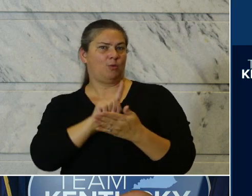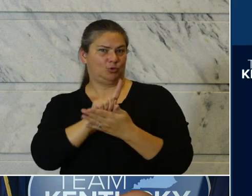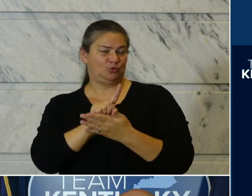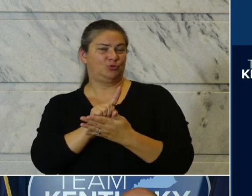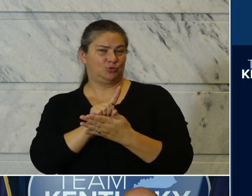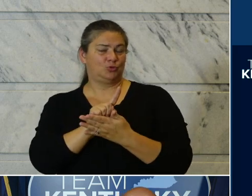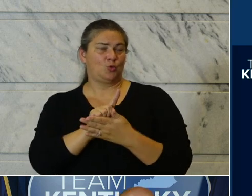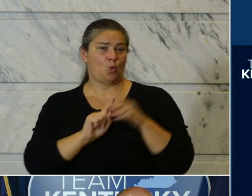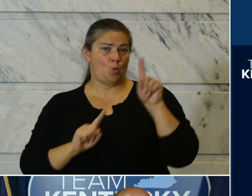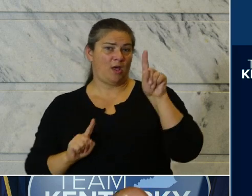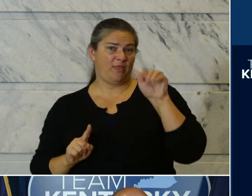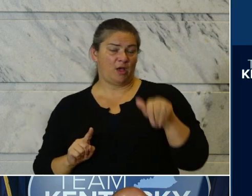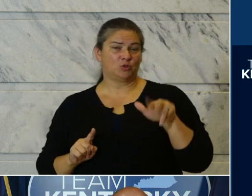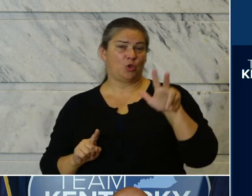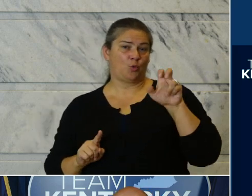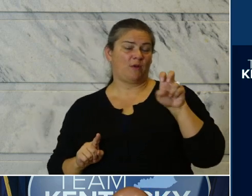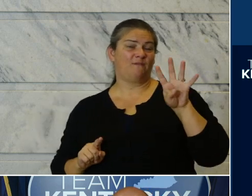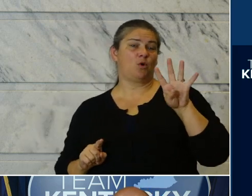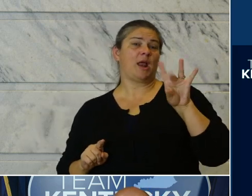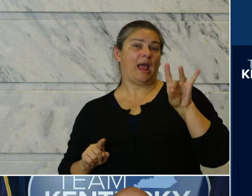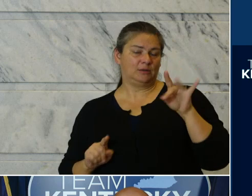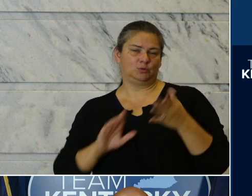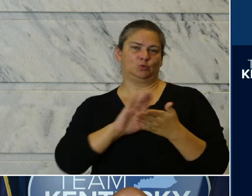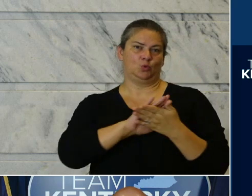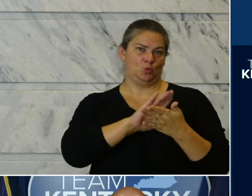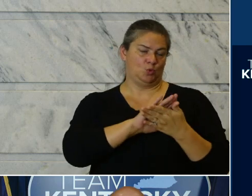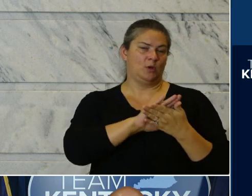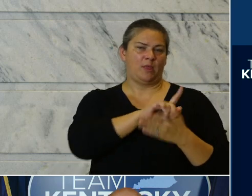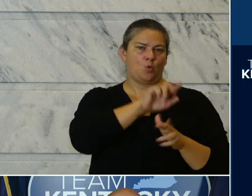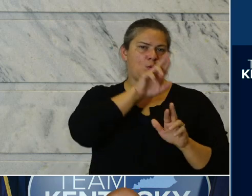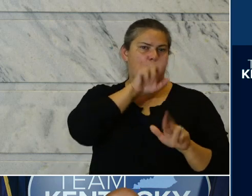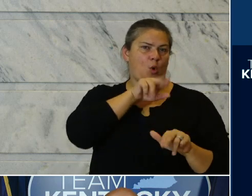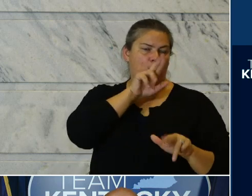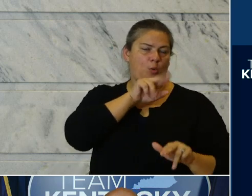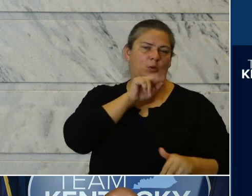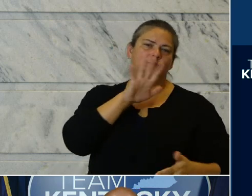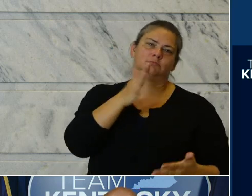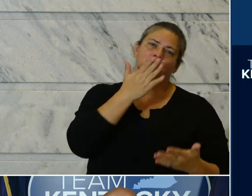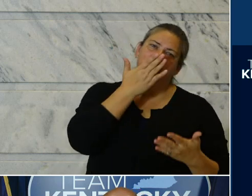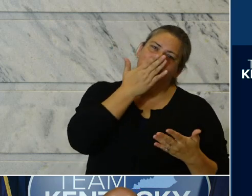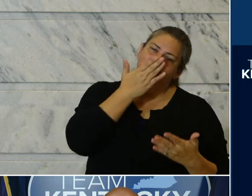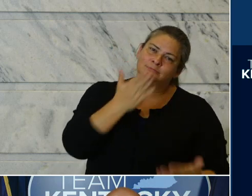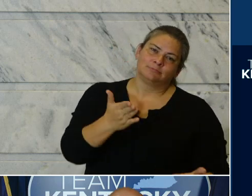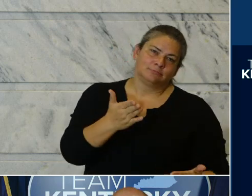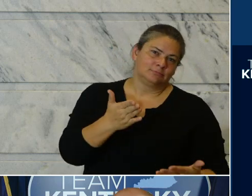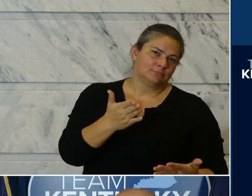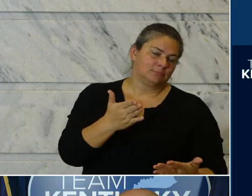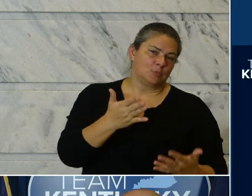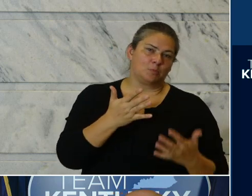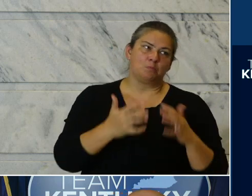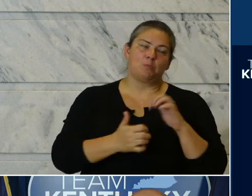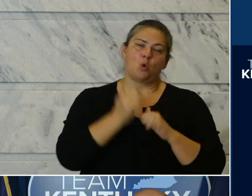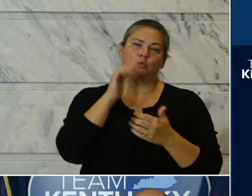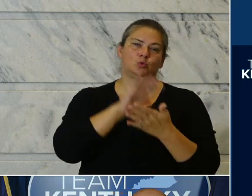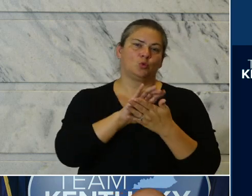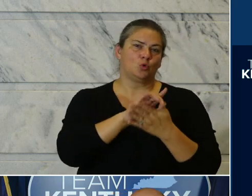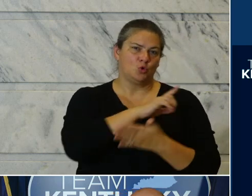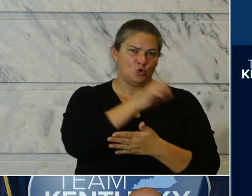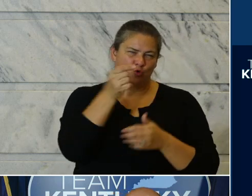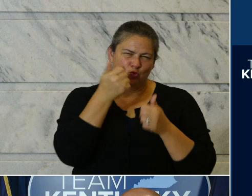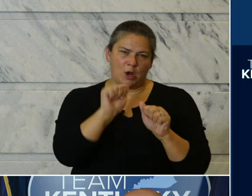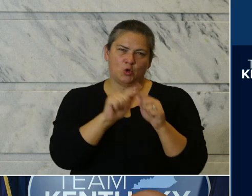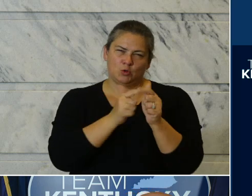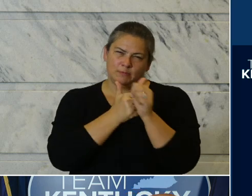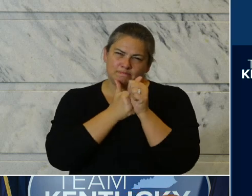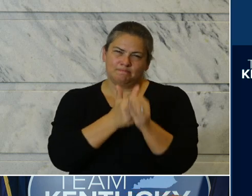had 1,348 schools reported data, okay? So thank you. The vast majority of schools are trying to comply and doing the